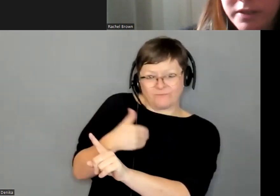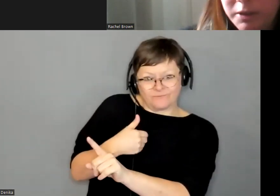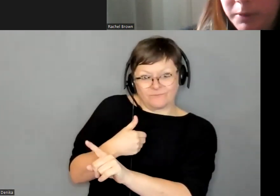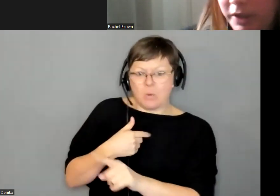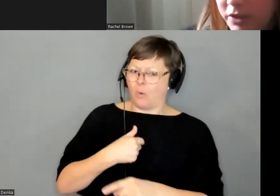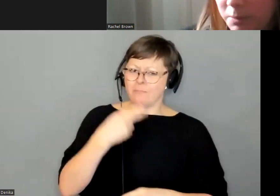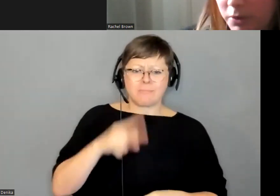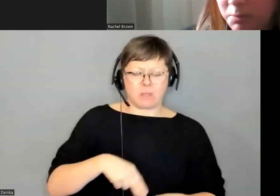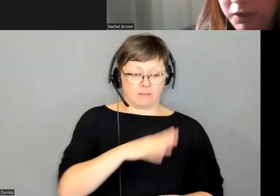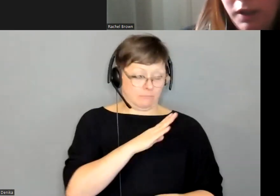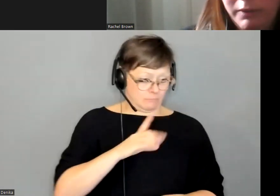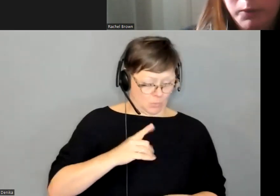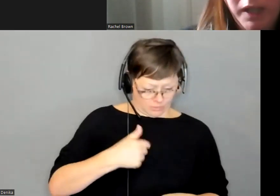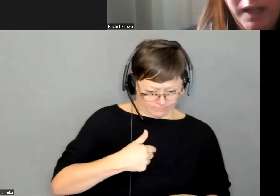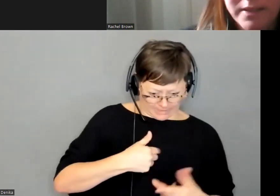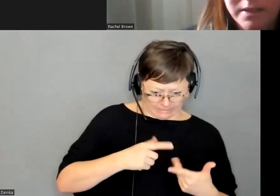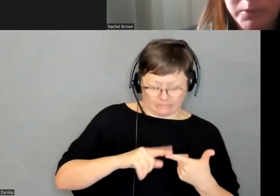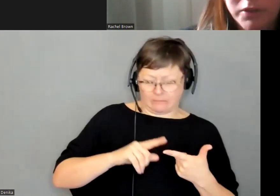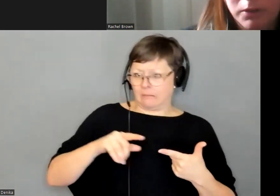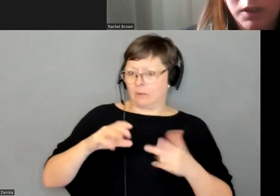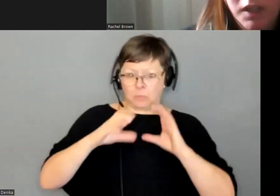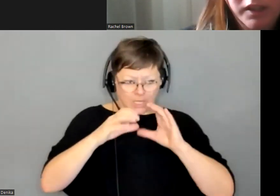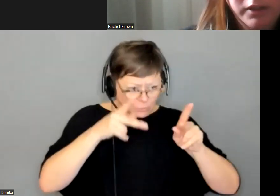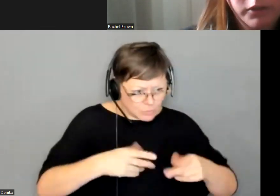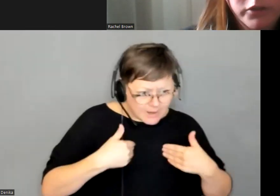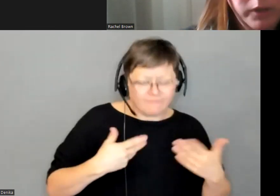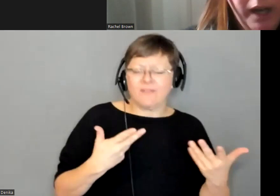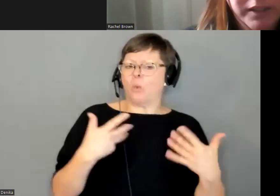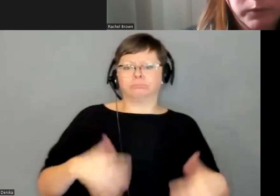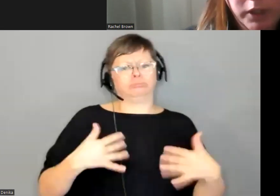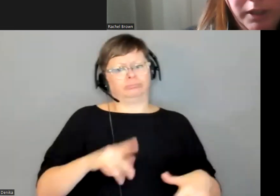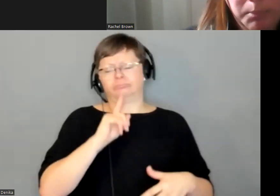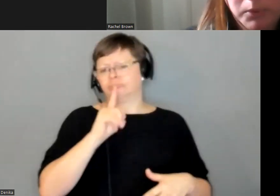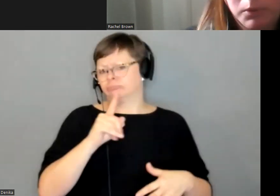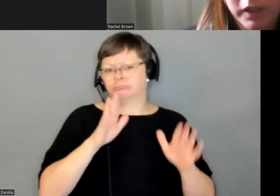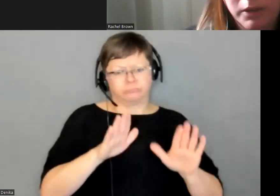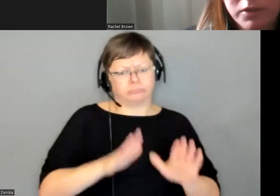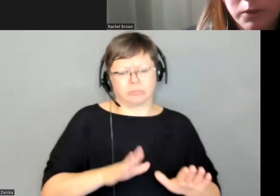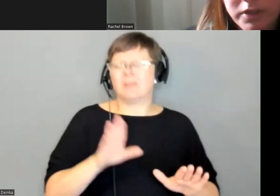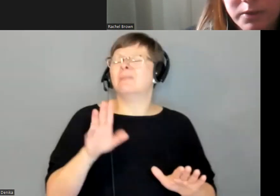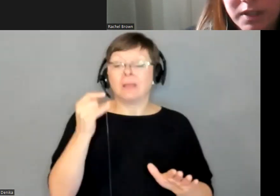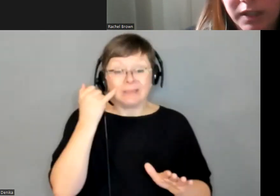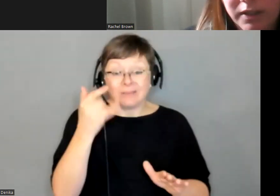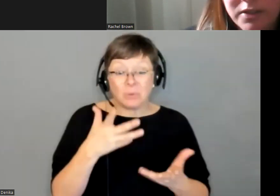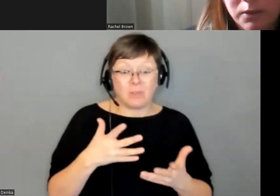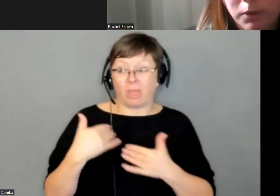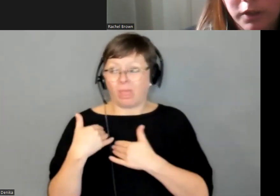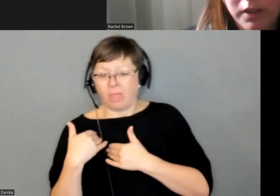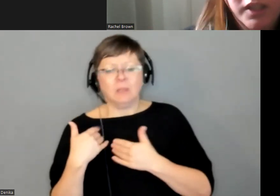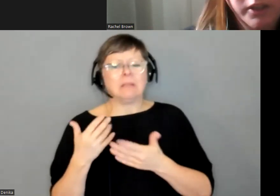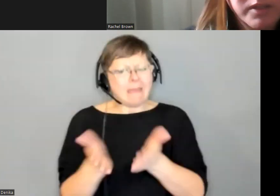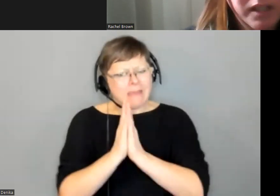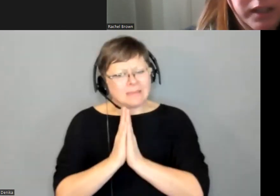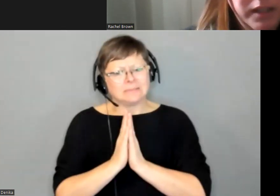and there is a communications person, but not everyone has them. So I encourage you to ask for help or outsource those things,